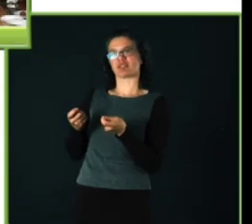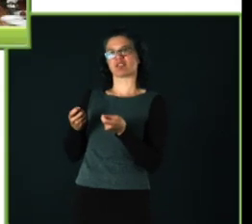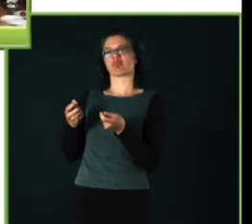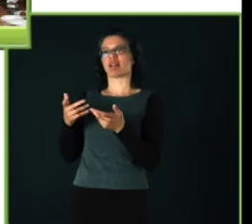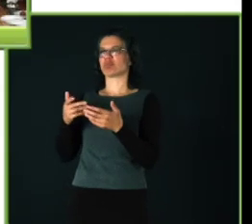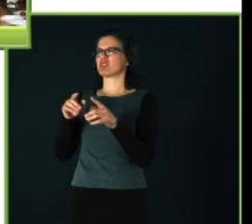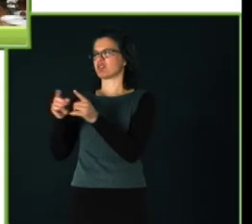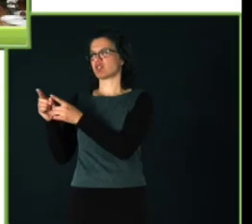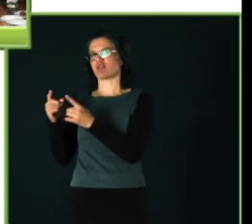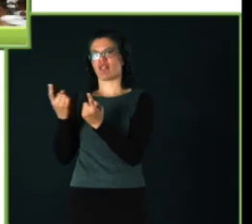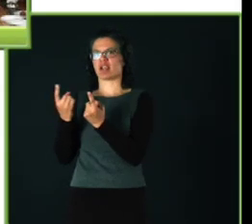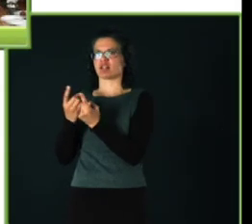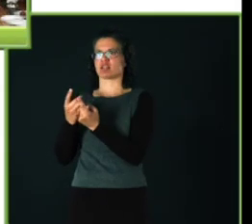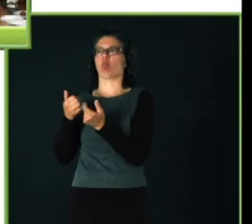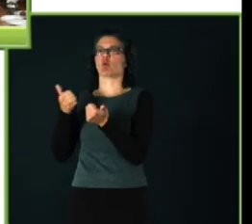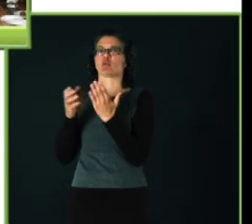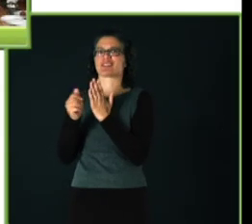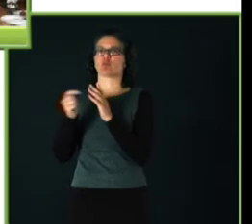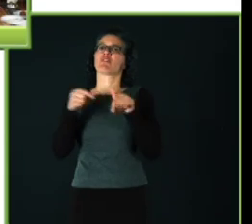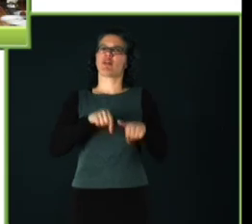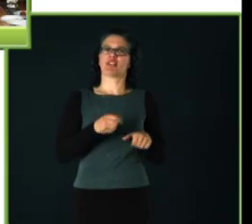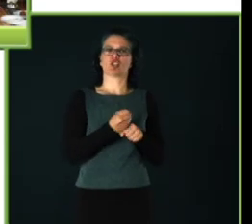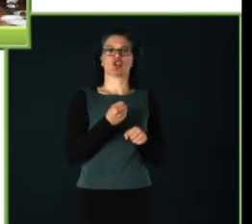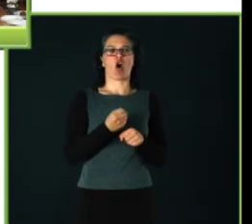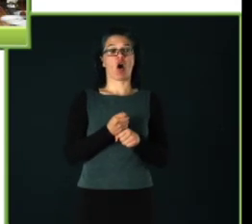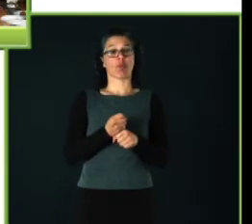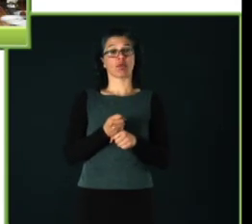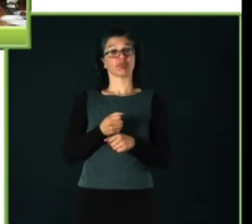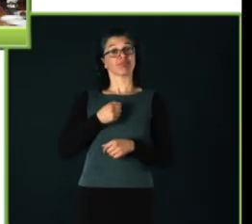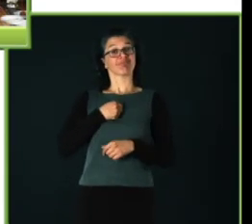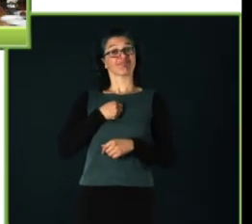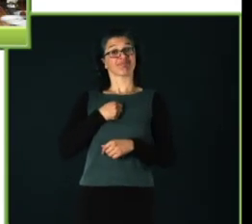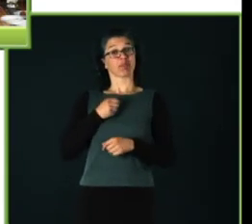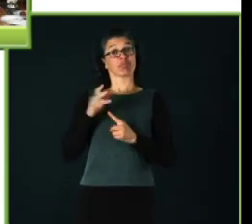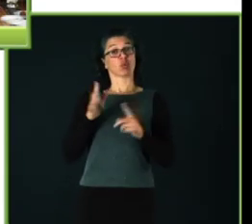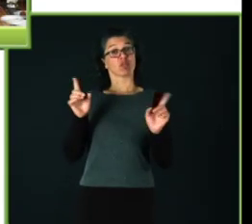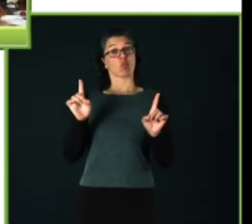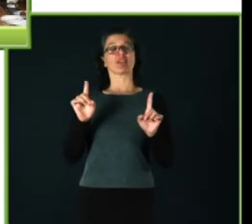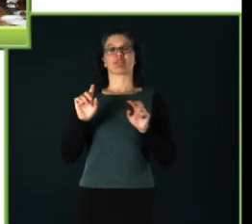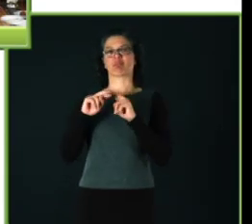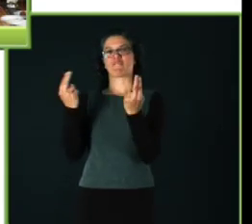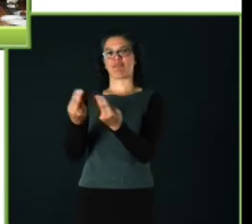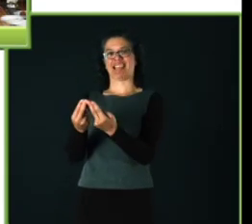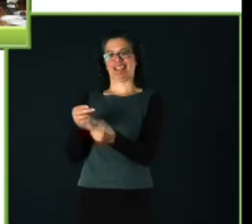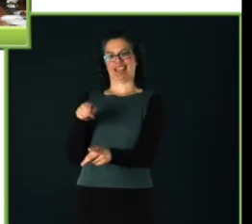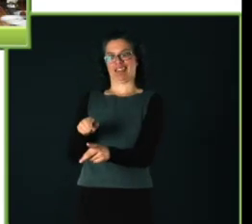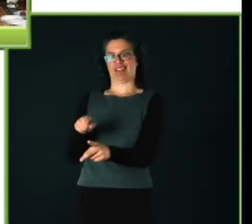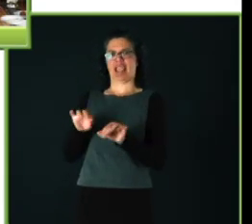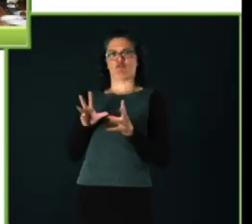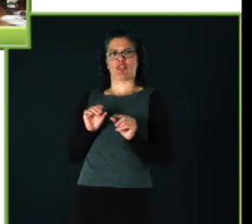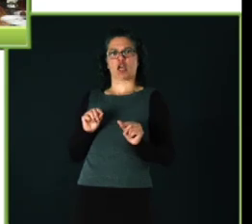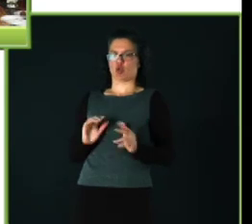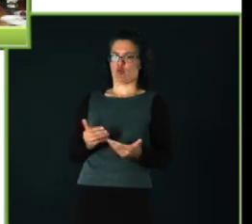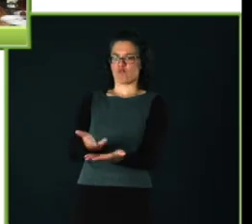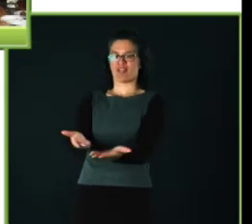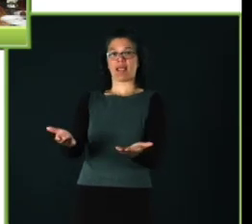skills to the job. And this is my platform, my family. I do the things I do because of them. I like